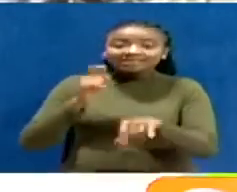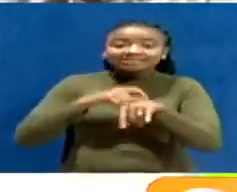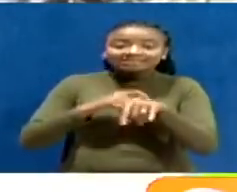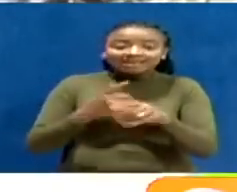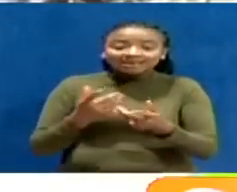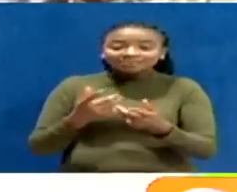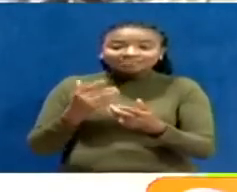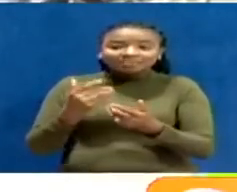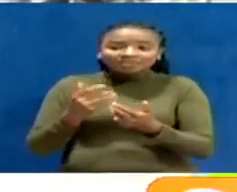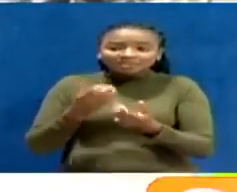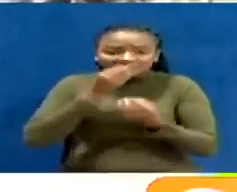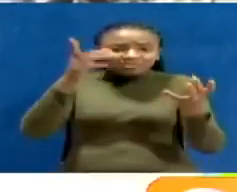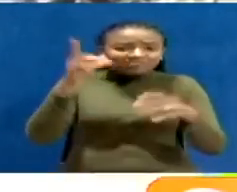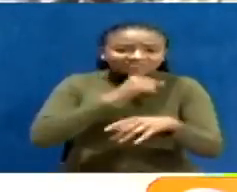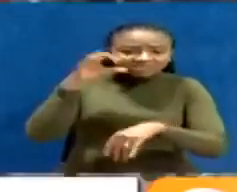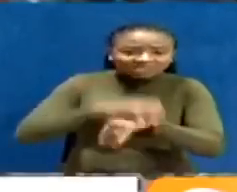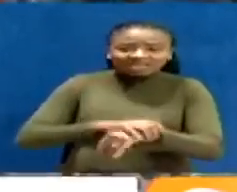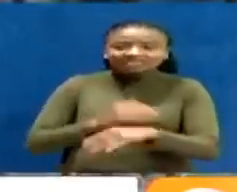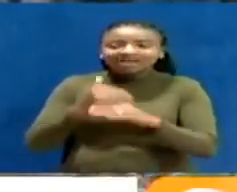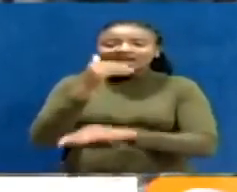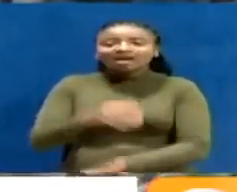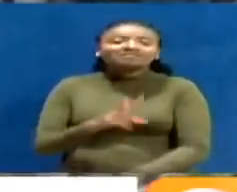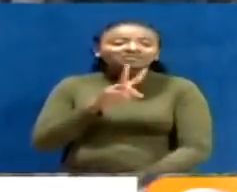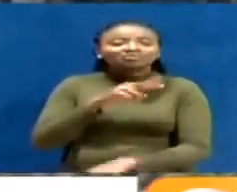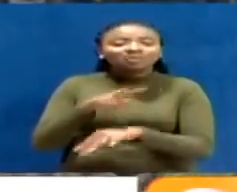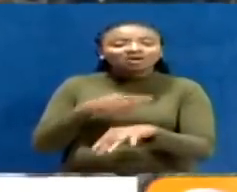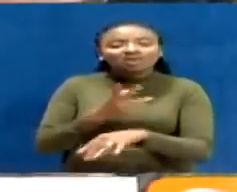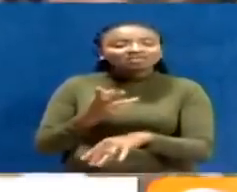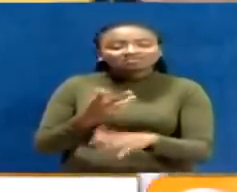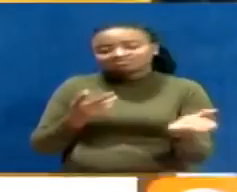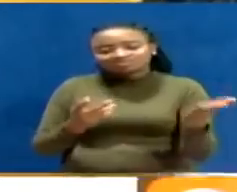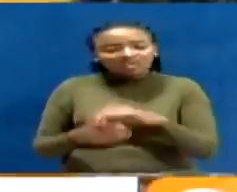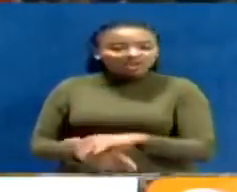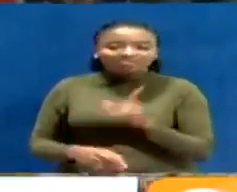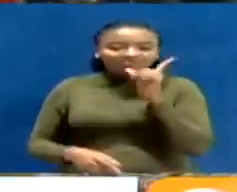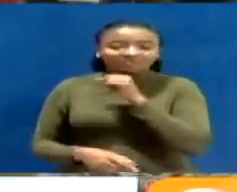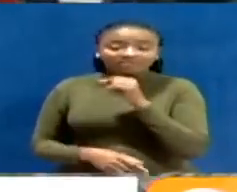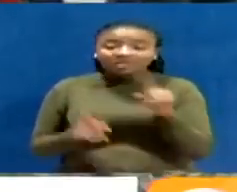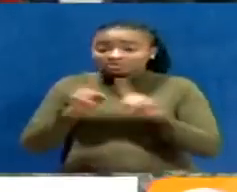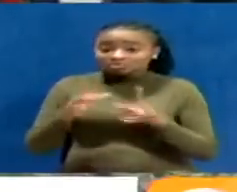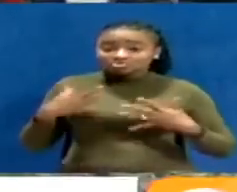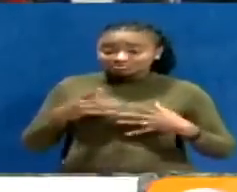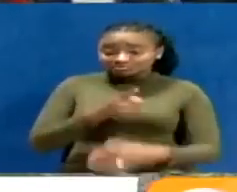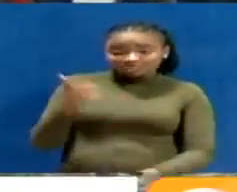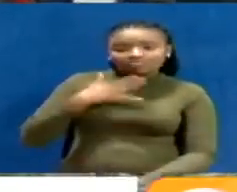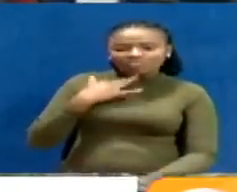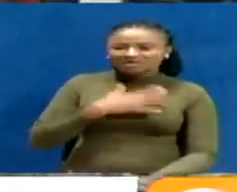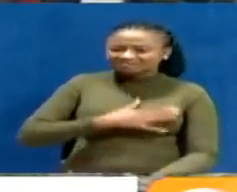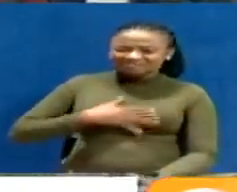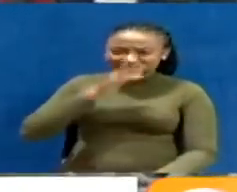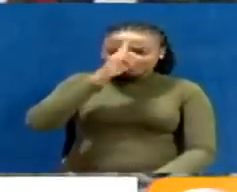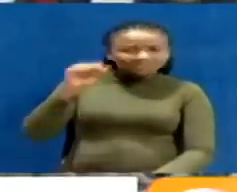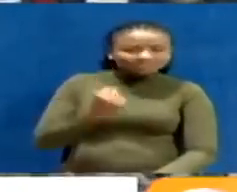walipofanya after 1-2 hours tayari ilikuwa washapatikana. The latest incidents have seen residents demand more patrols, especially at